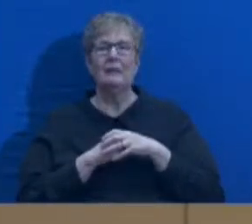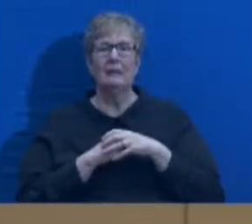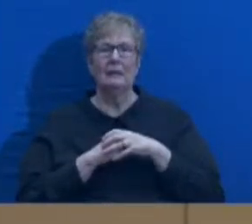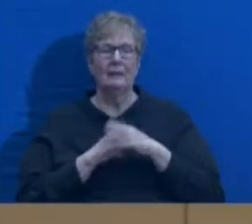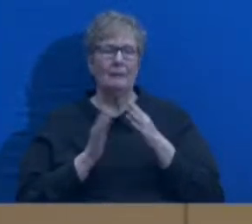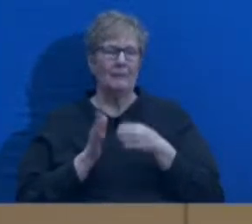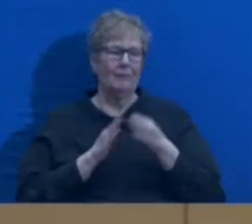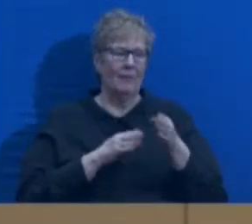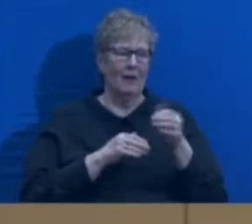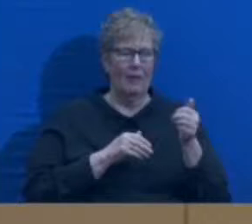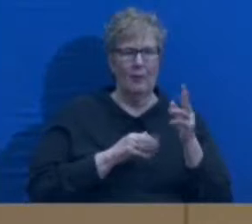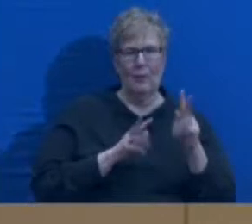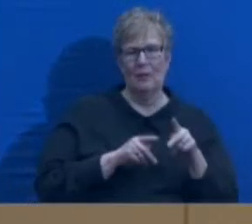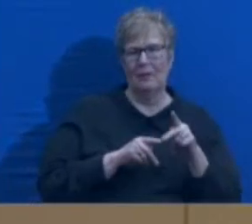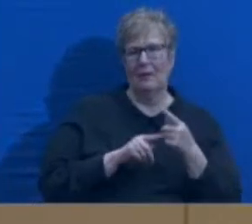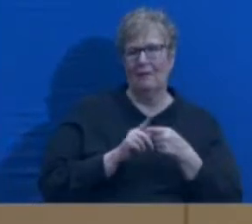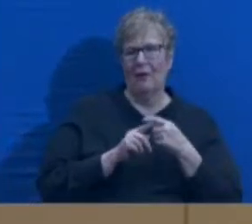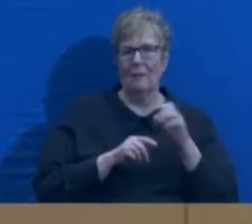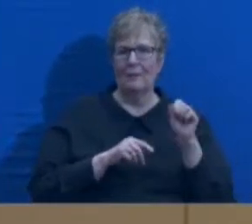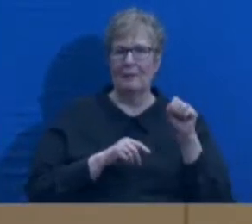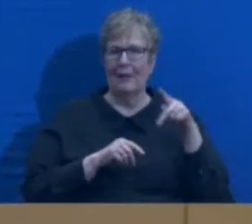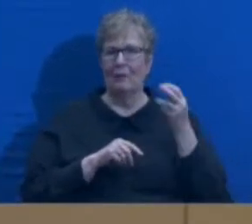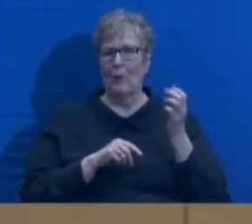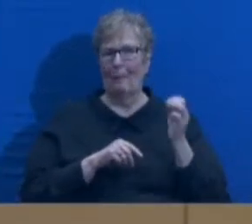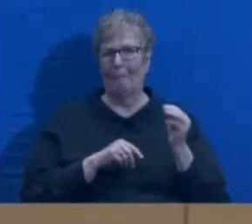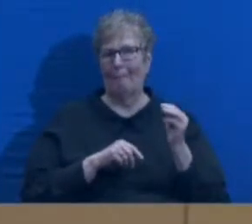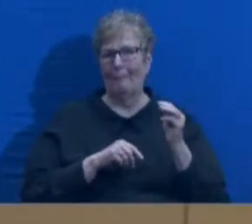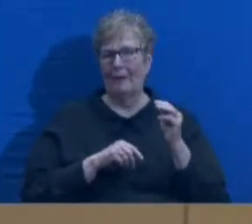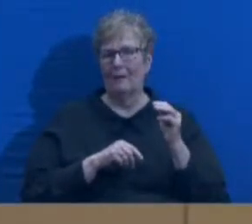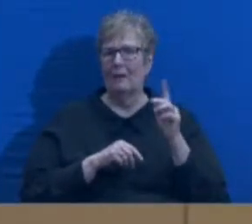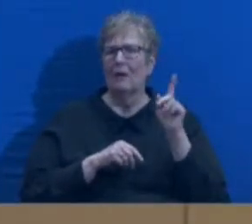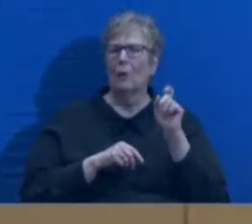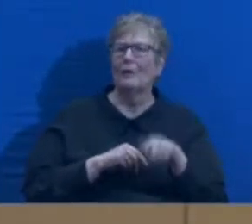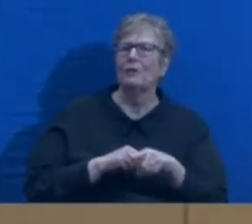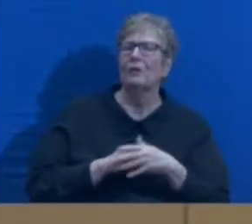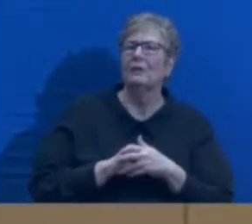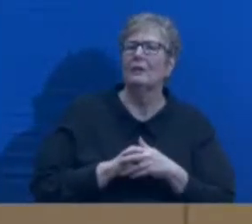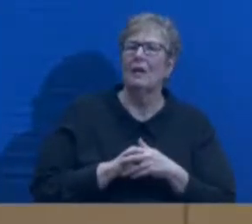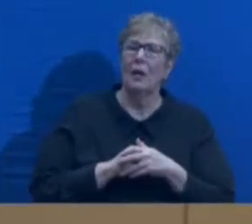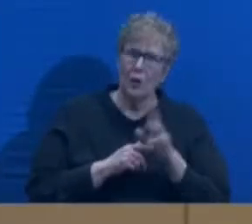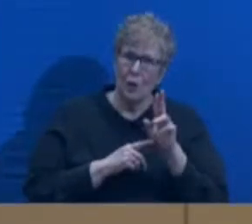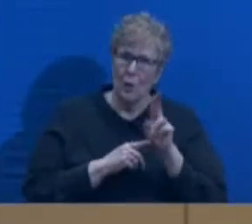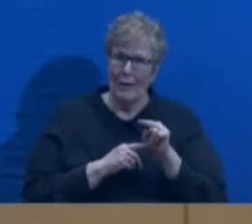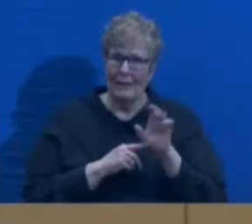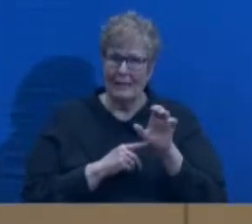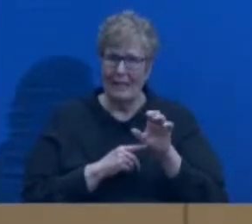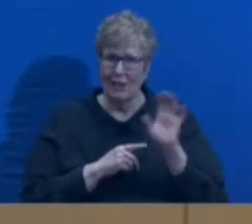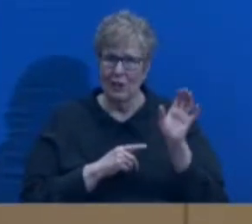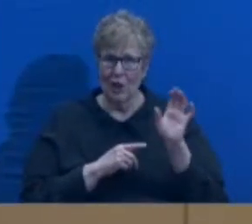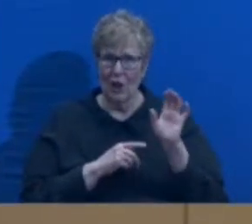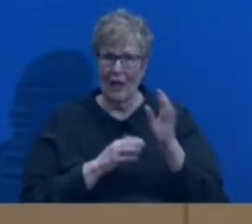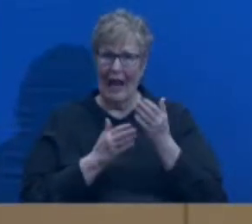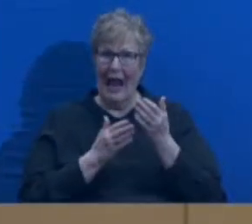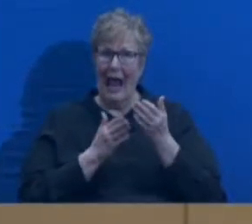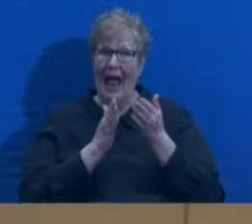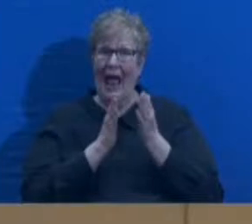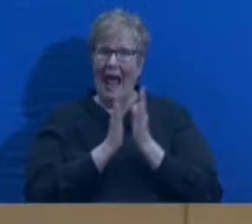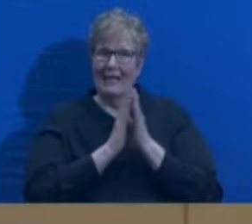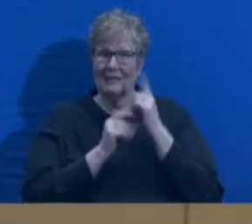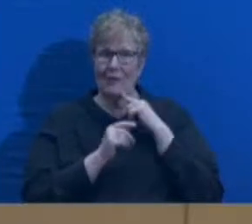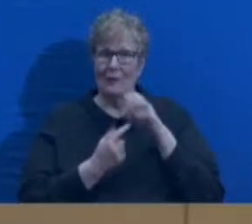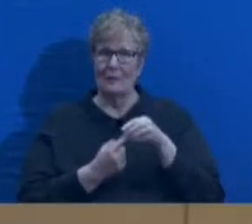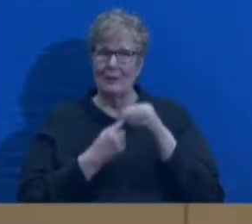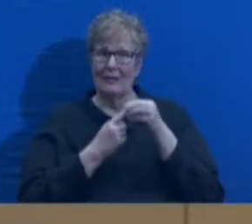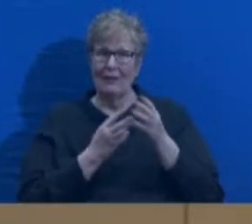Hi, Gibbie. It's Reuben Jones from Spectrum News. Just going off of that, has UNC Charlotte asked for your specific recommendation